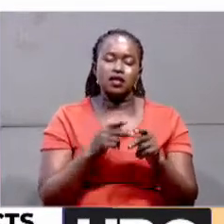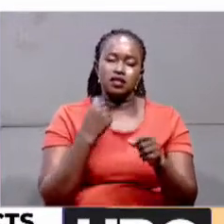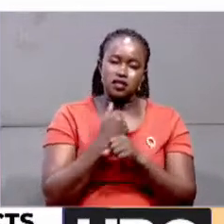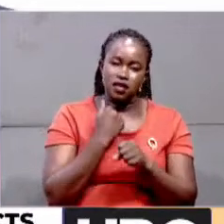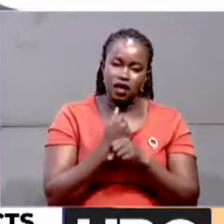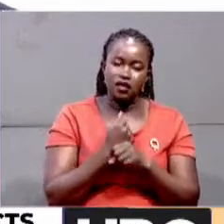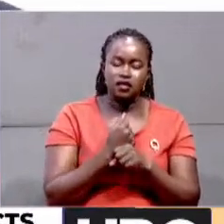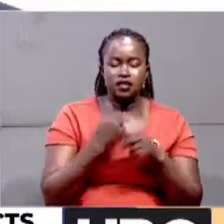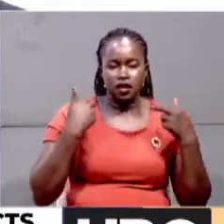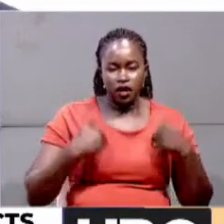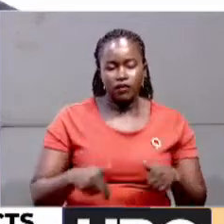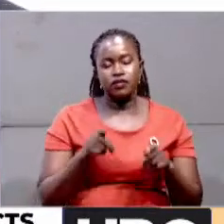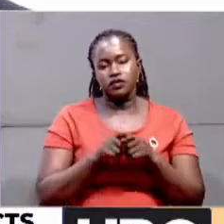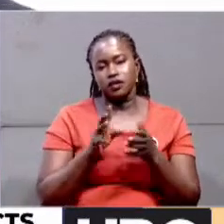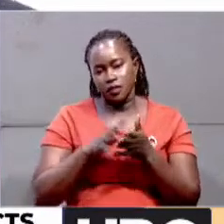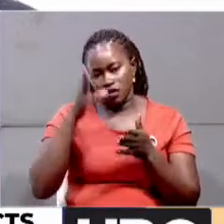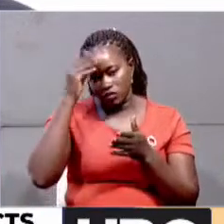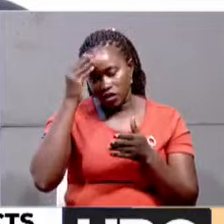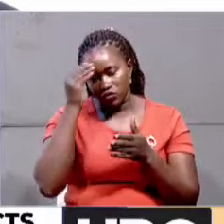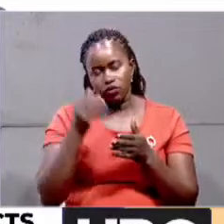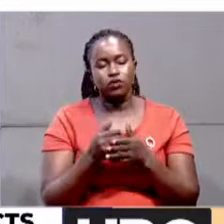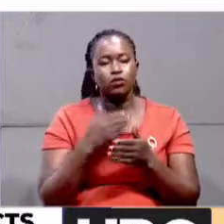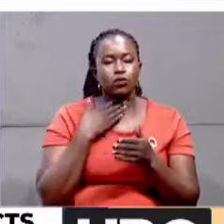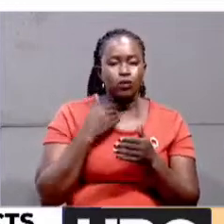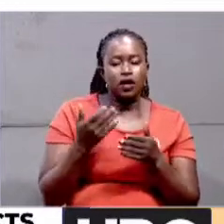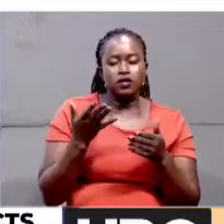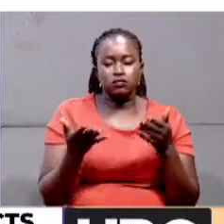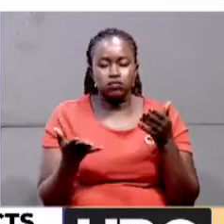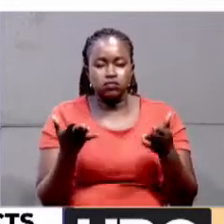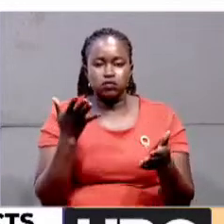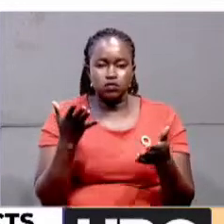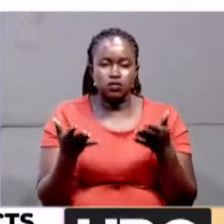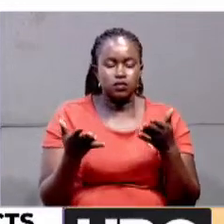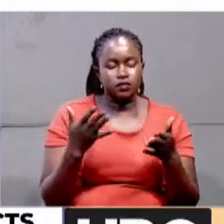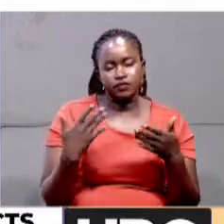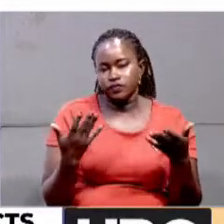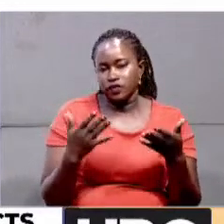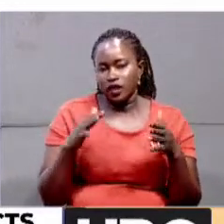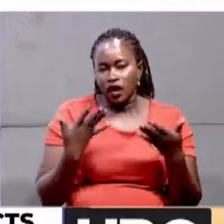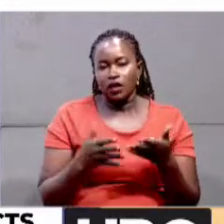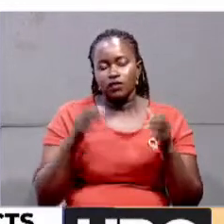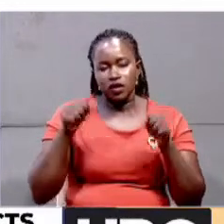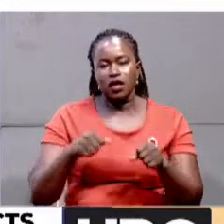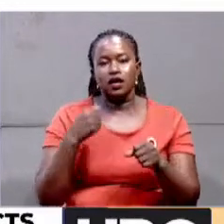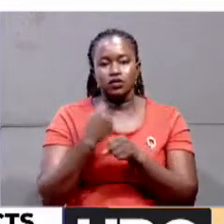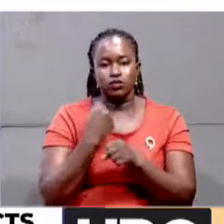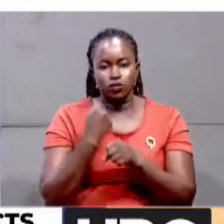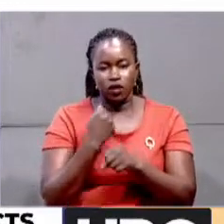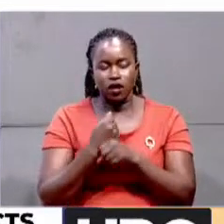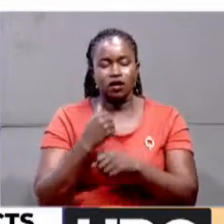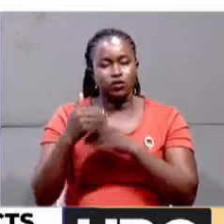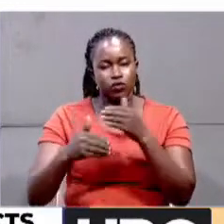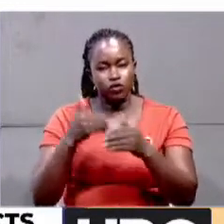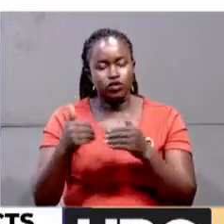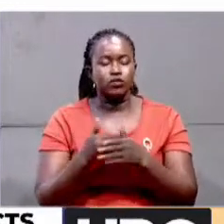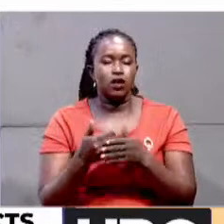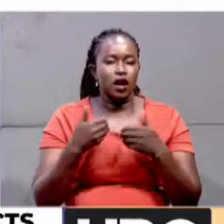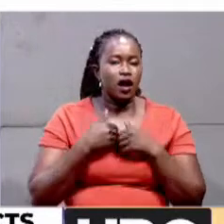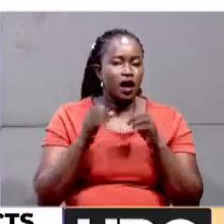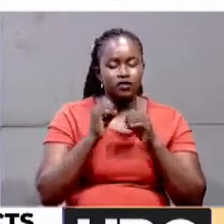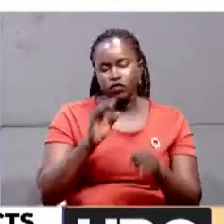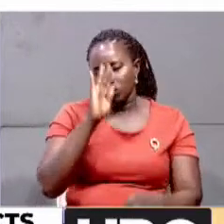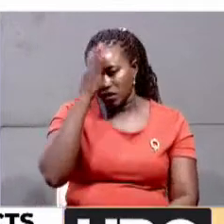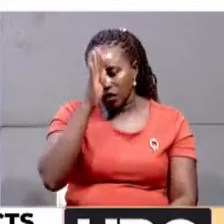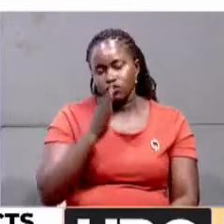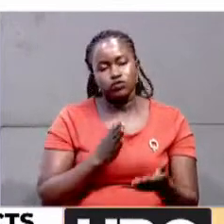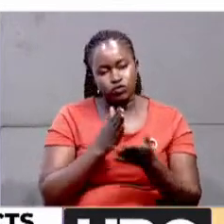and education was to gauge how effective our army can do this work, I don't have any shade of doubt that these people